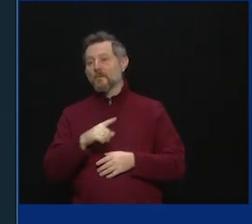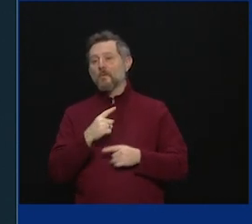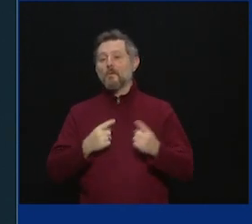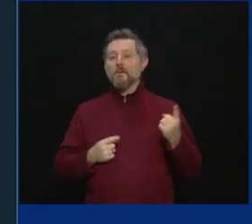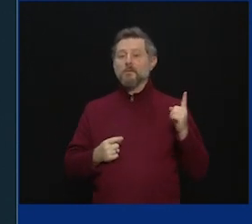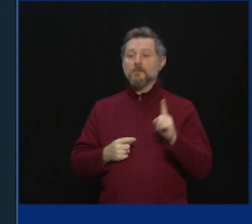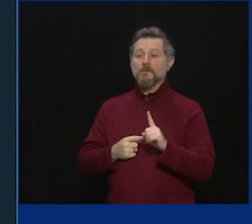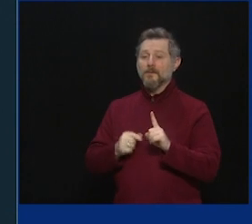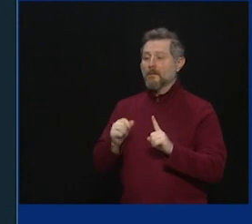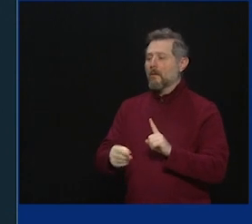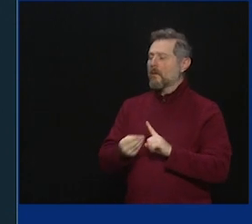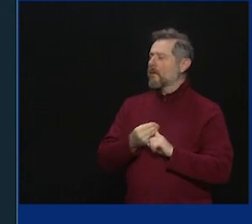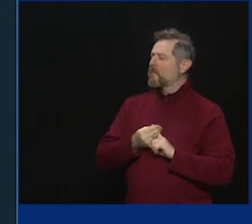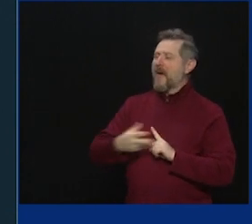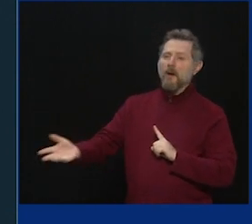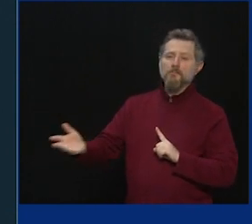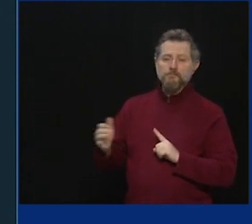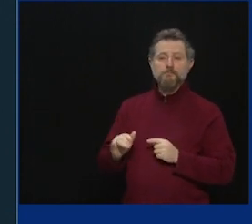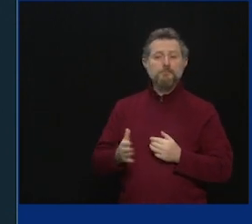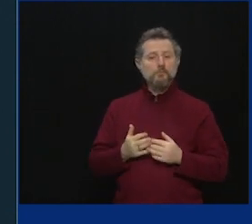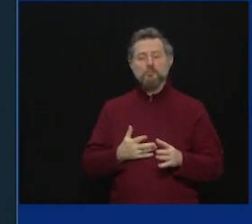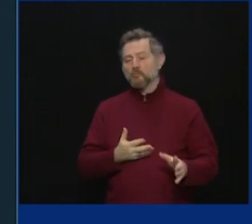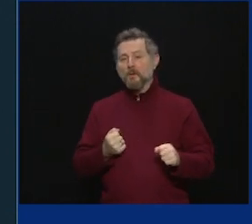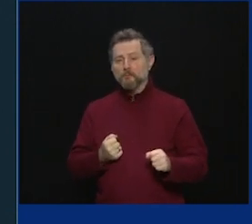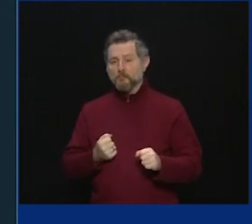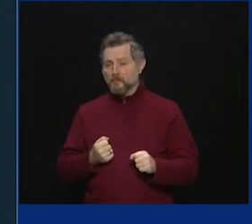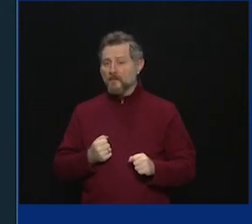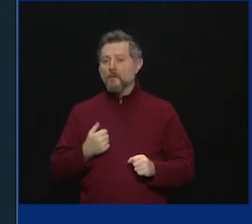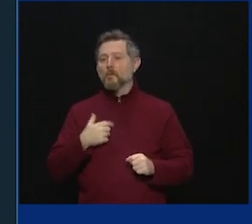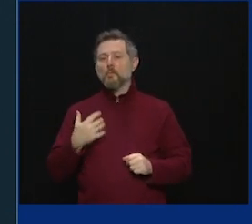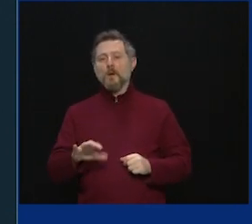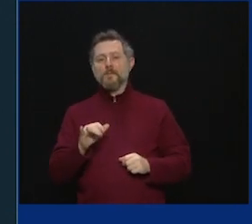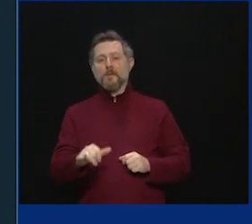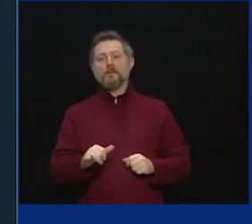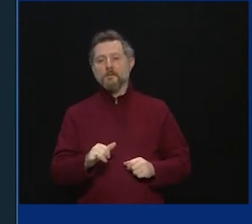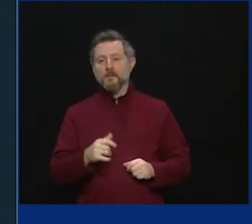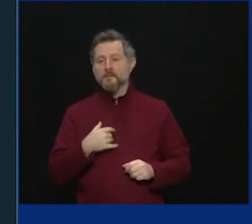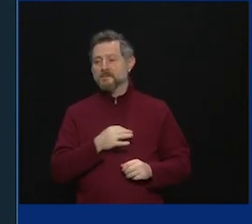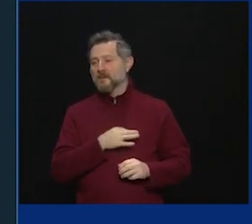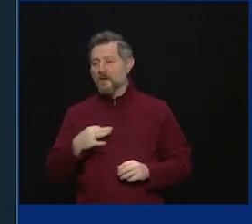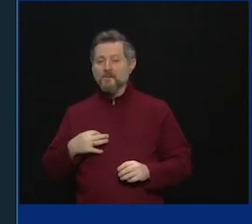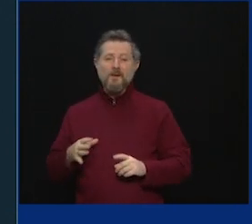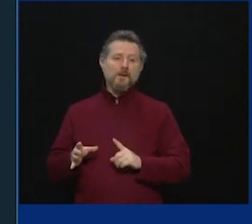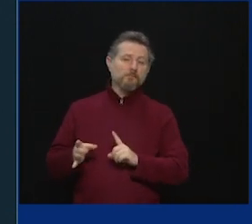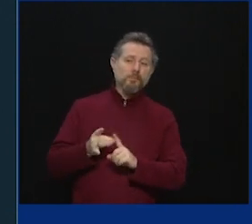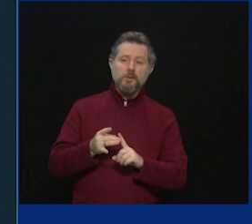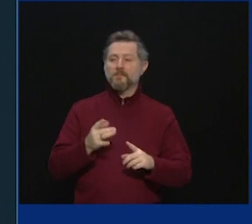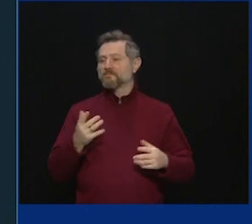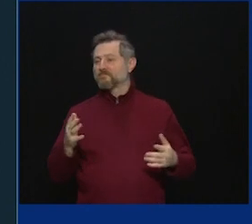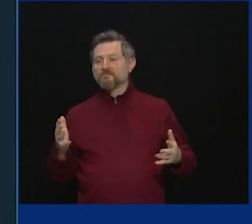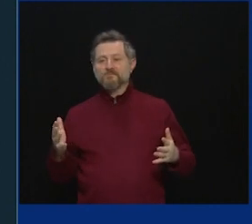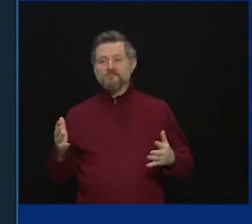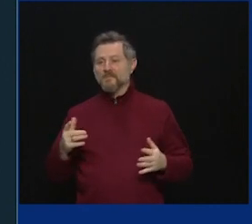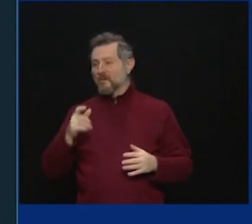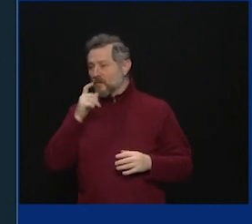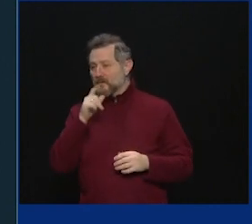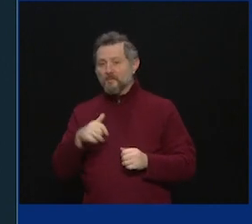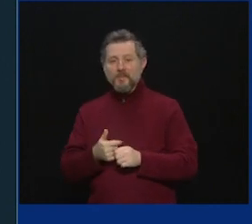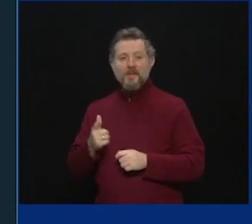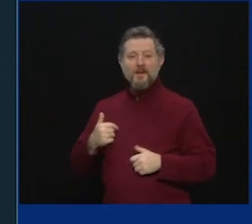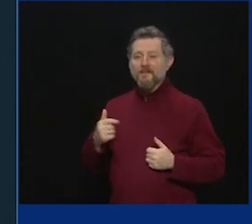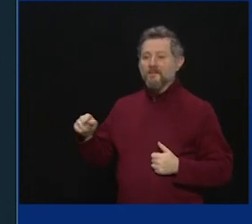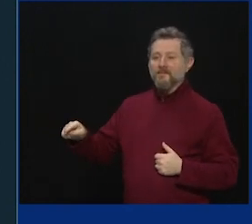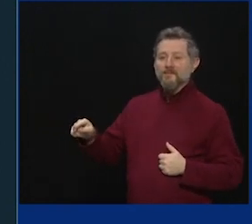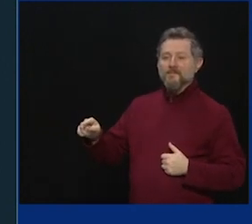wildfire, and that is not sustainable. We cannot have staff getting sick because there's not an alternative. There's not a lot of people in reserve who will